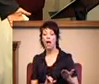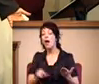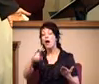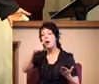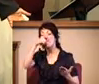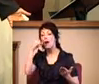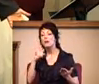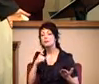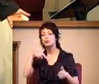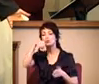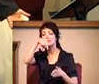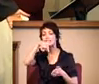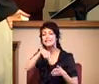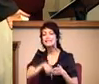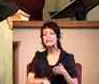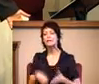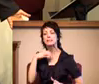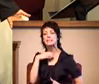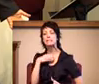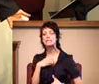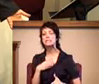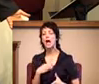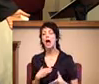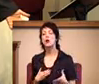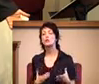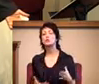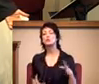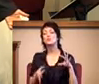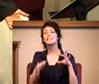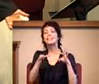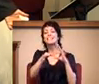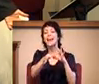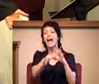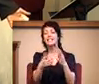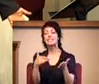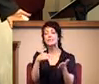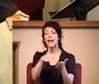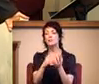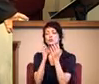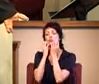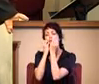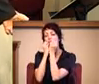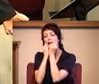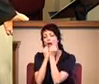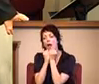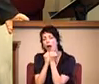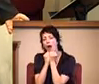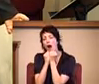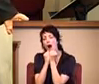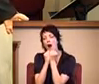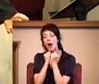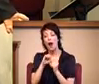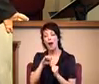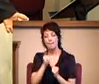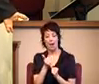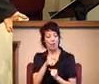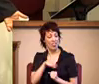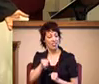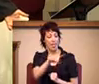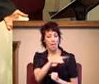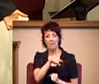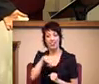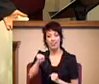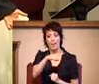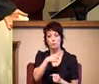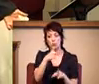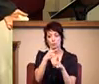Because there is this deep desire to reconnect. There is this deep desire to care and to have other people care about us.